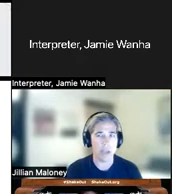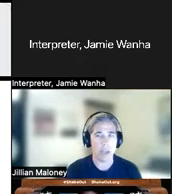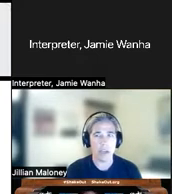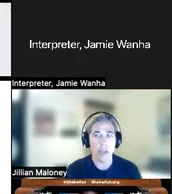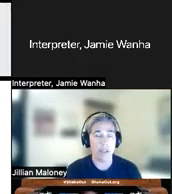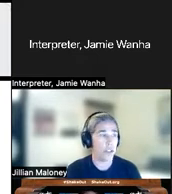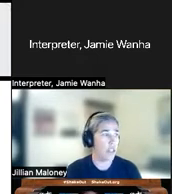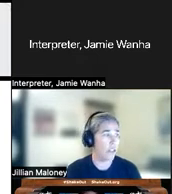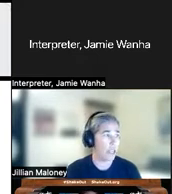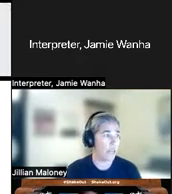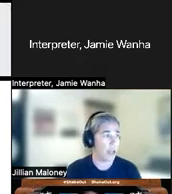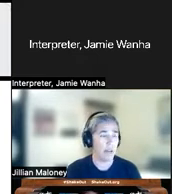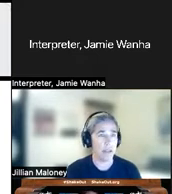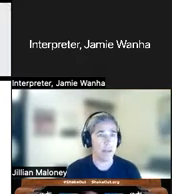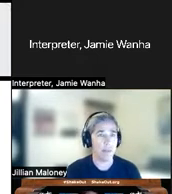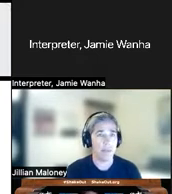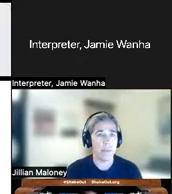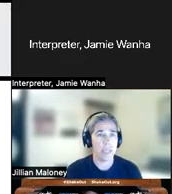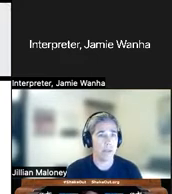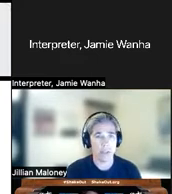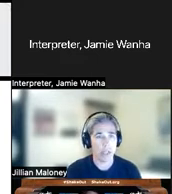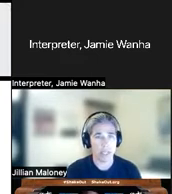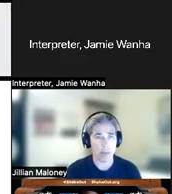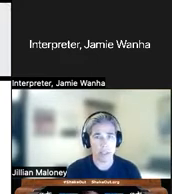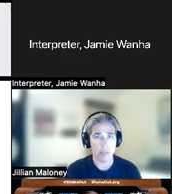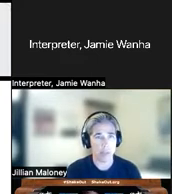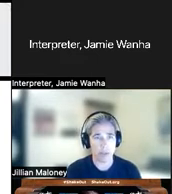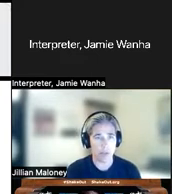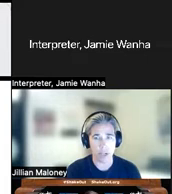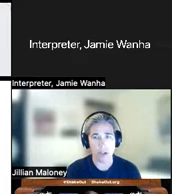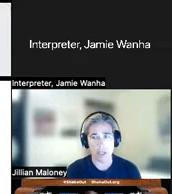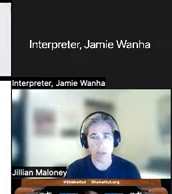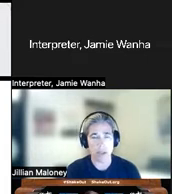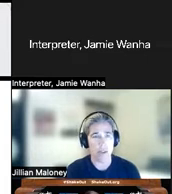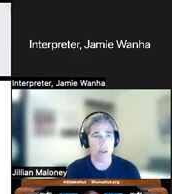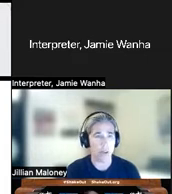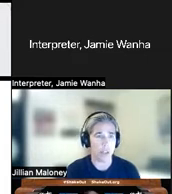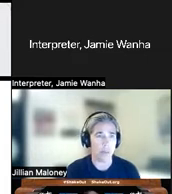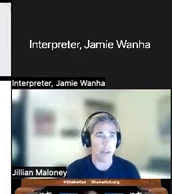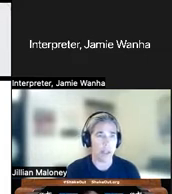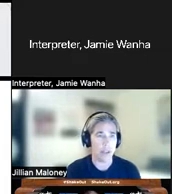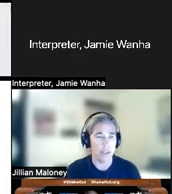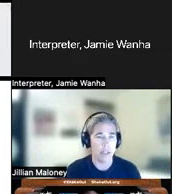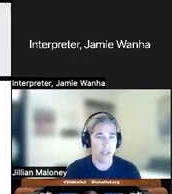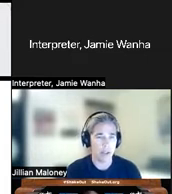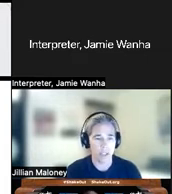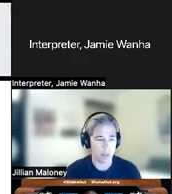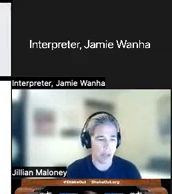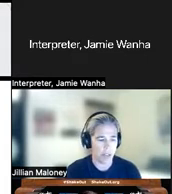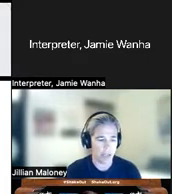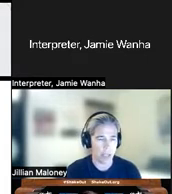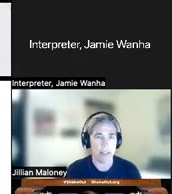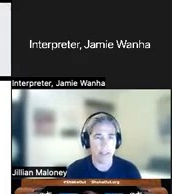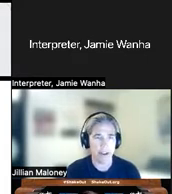anybody that is interested in looking at that, downloading that database. And please feel free to contact me if you have any other questions about that. And I'll stop